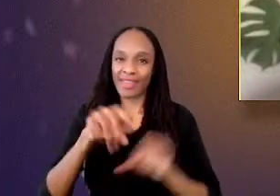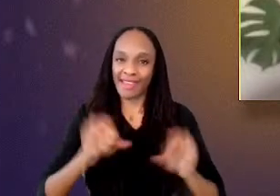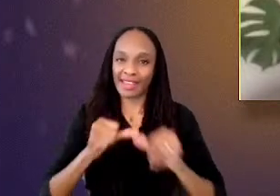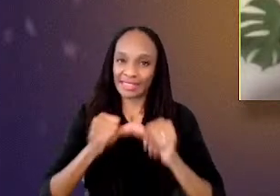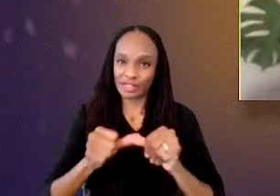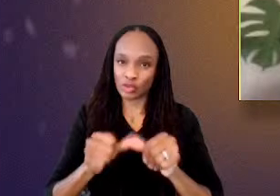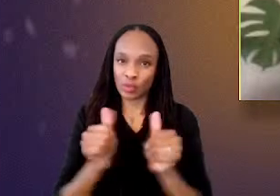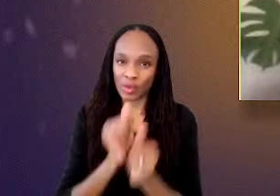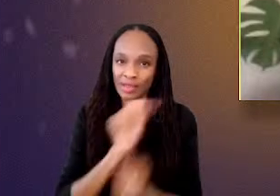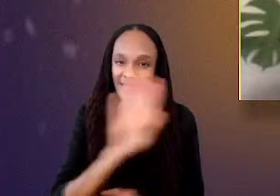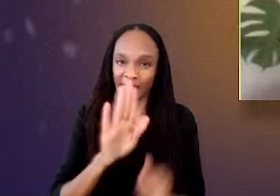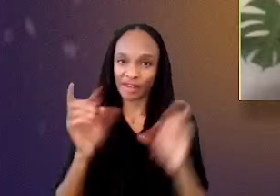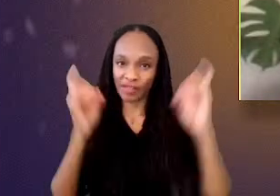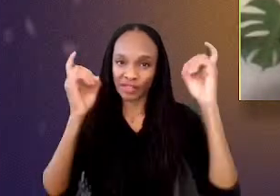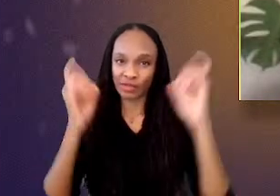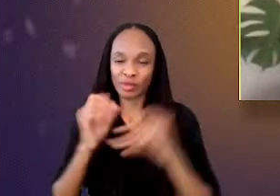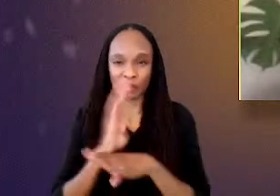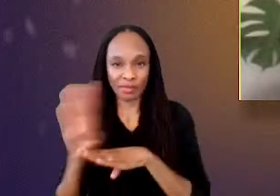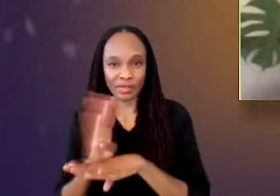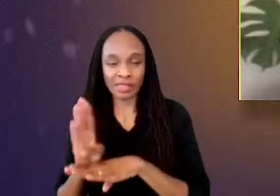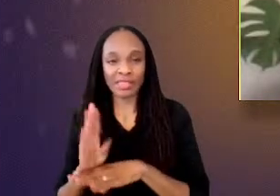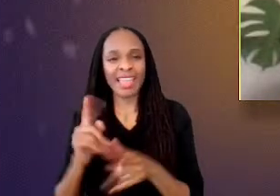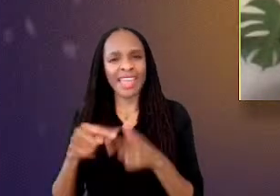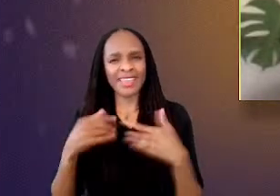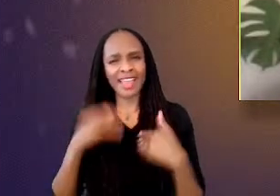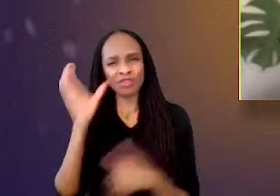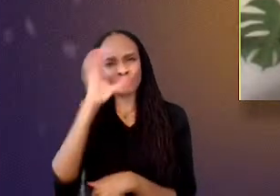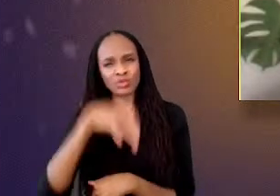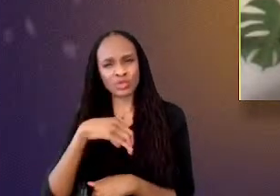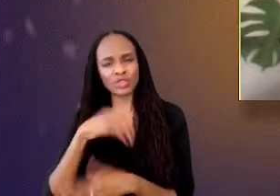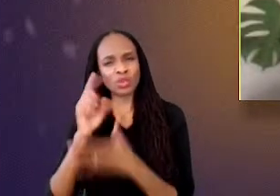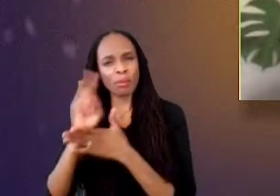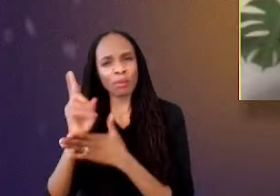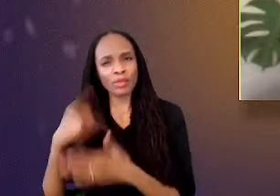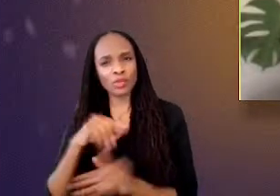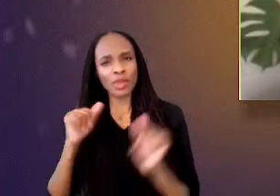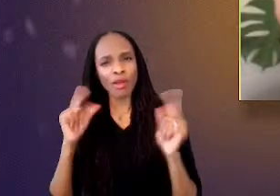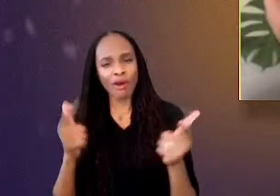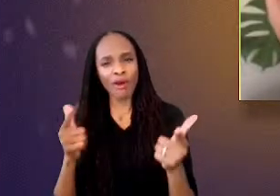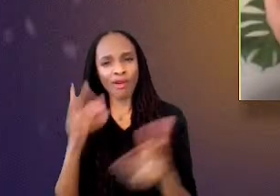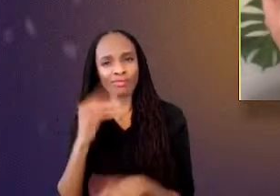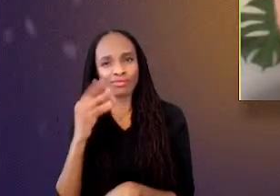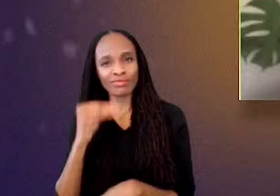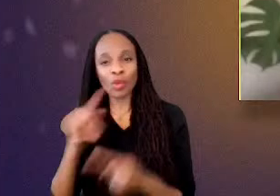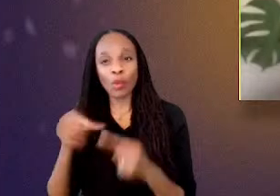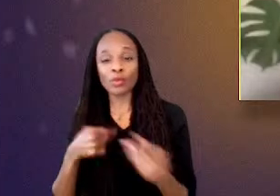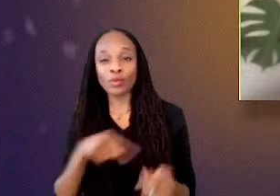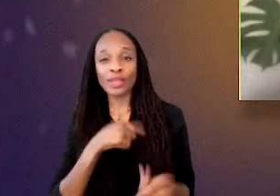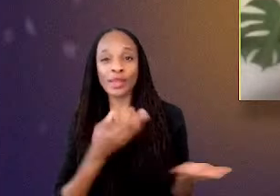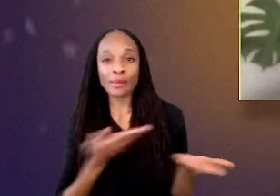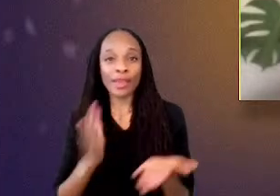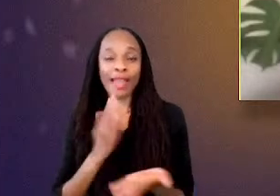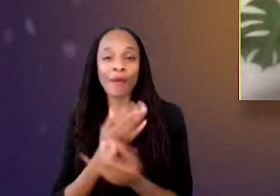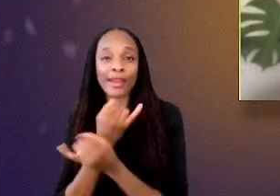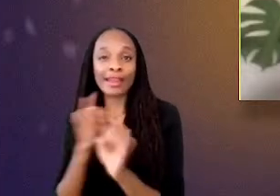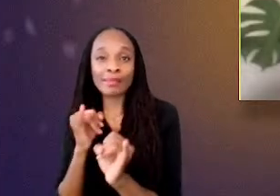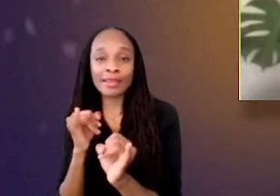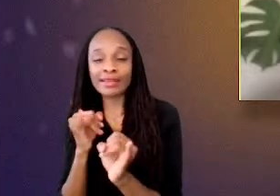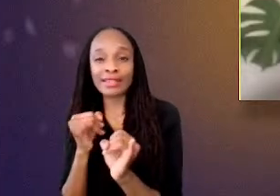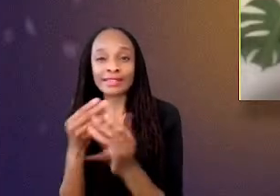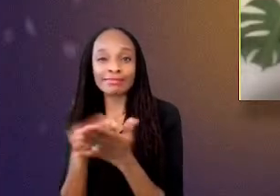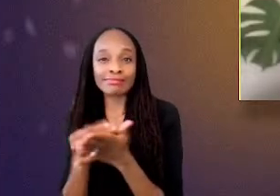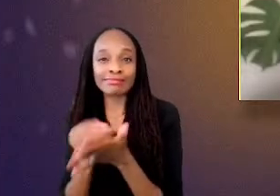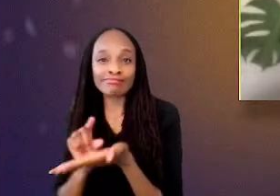there's just this strange bedfellows moment that we all have when we drag our little independently funded films where we've, you know, scraped our